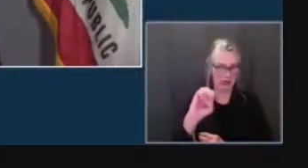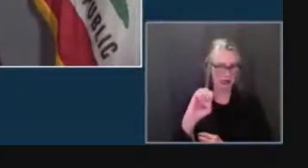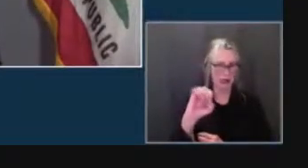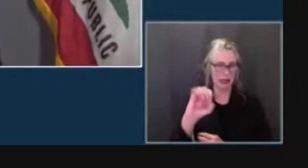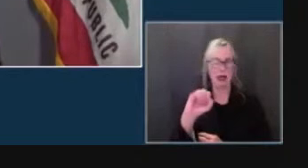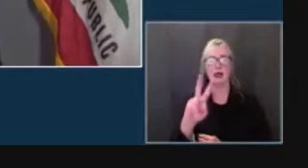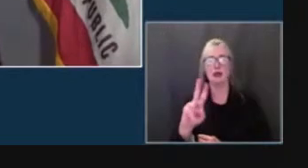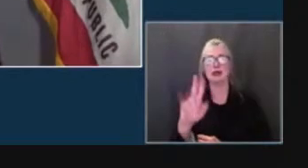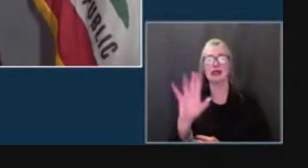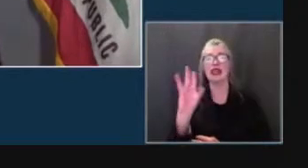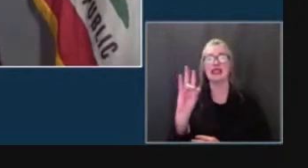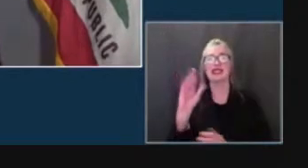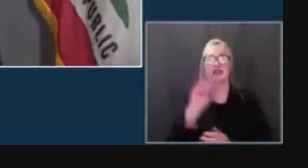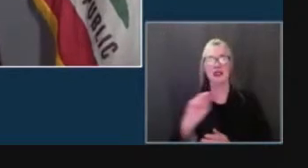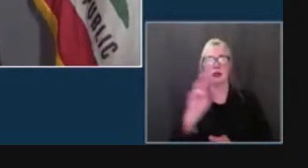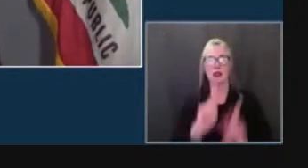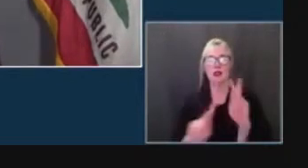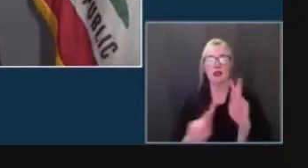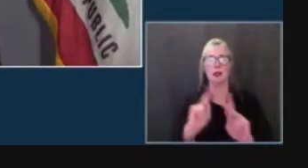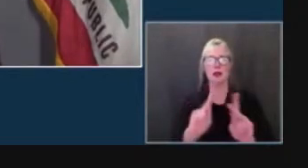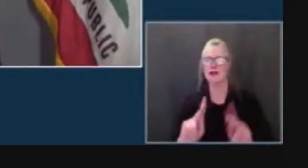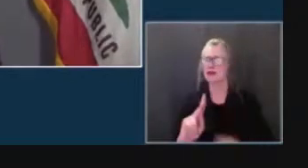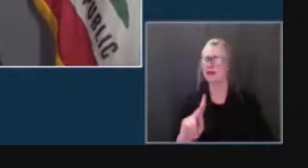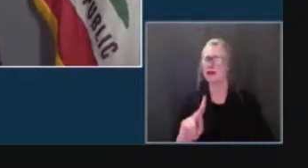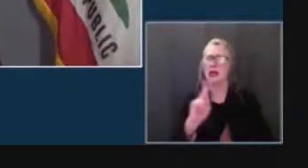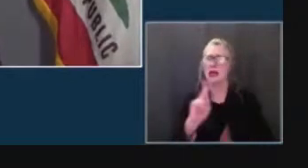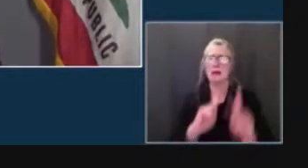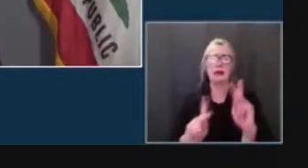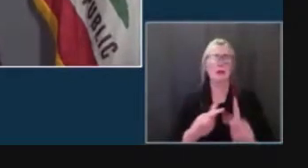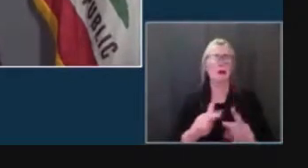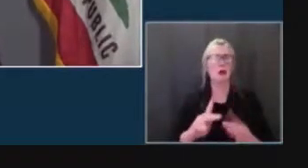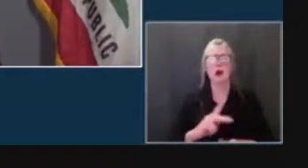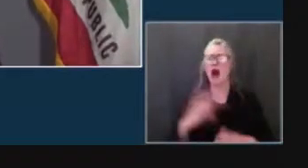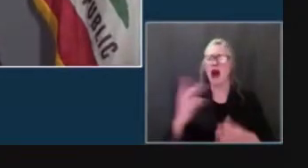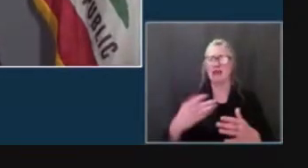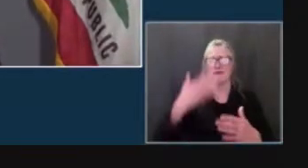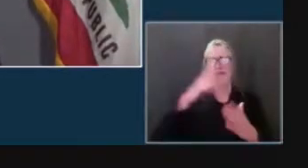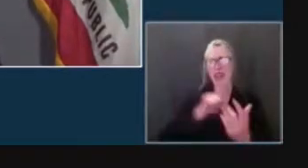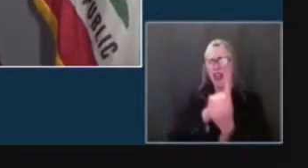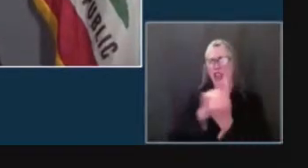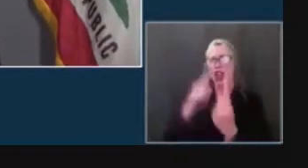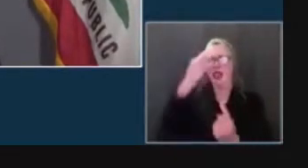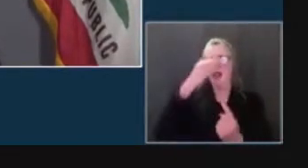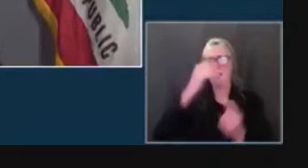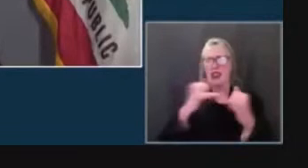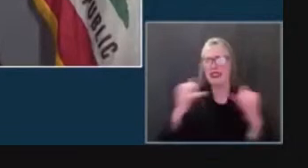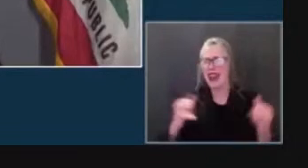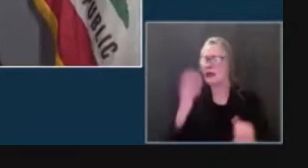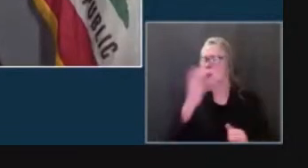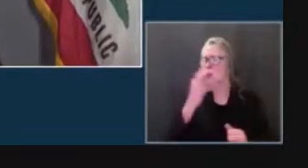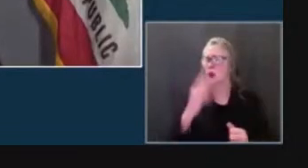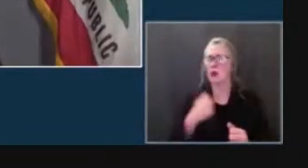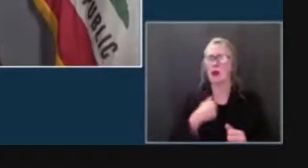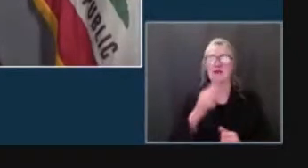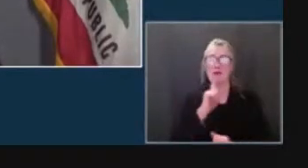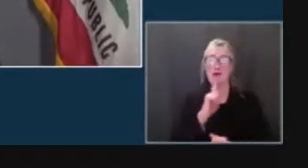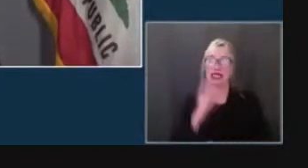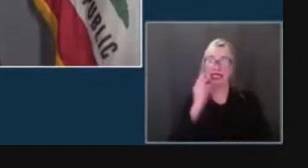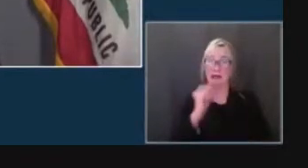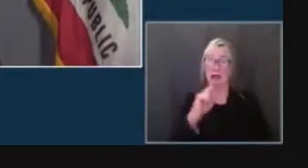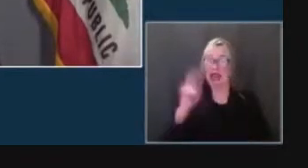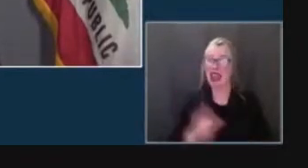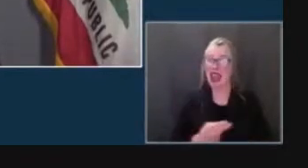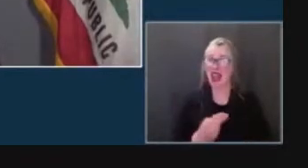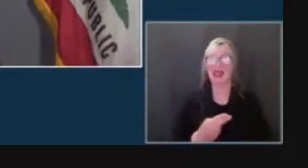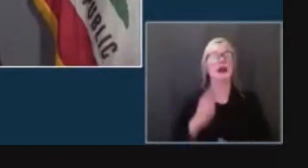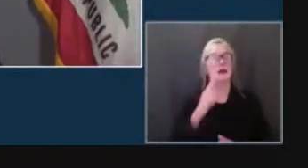Frontline workers have been through hell in the last 2 years, but we have survived. And through the hell of danger, disease, loss, and